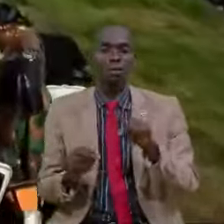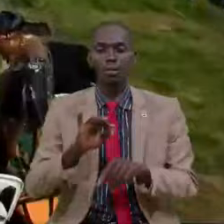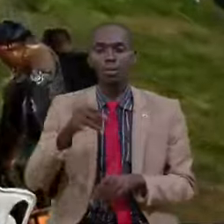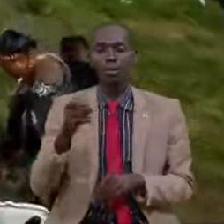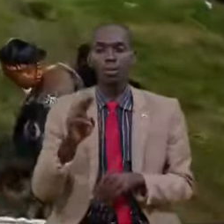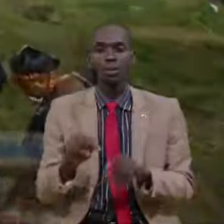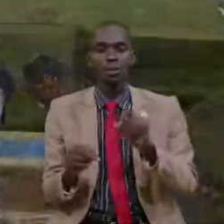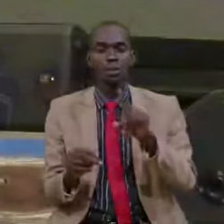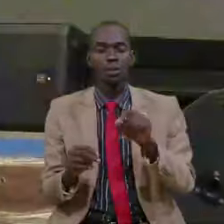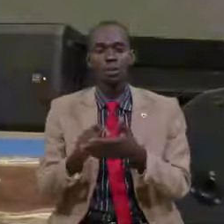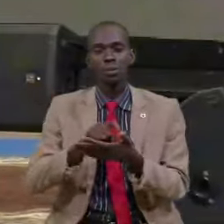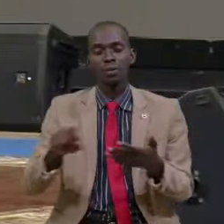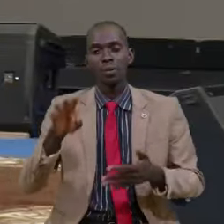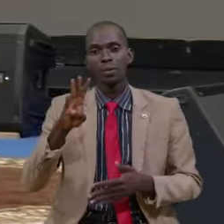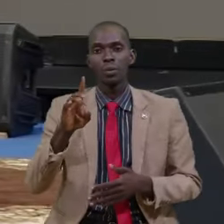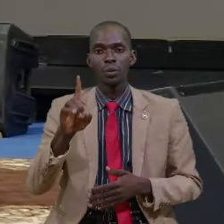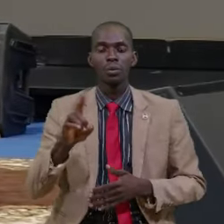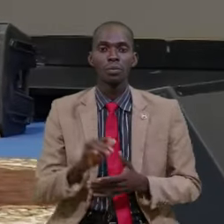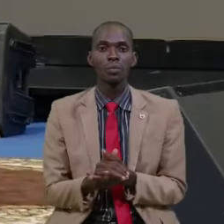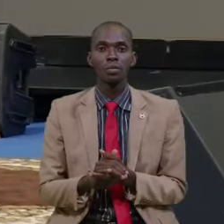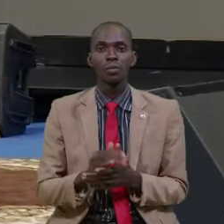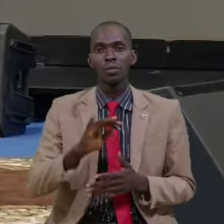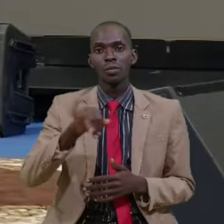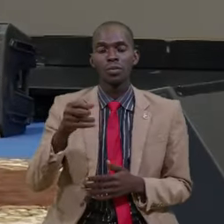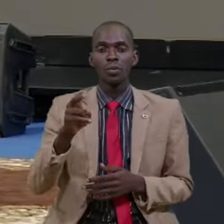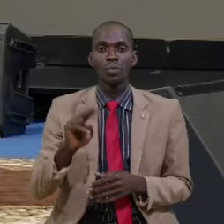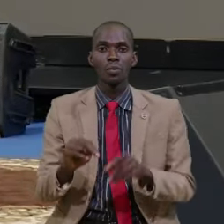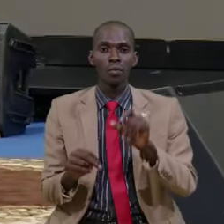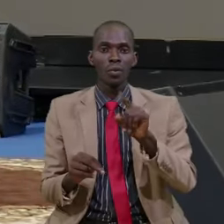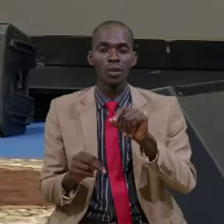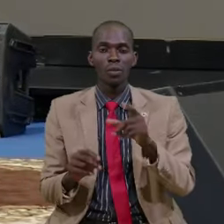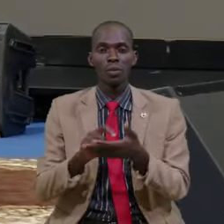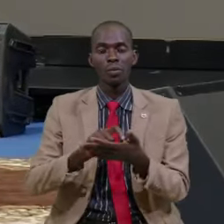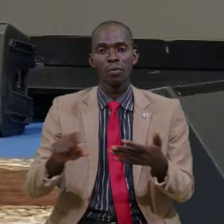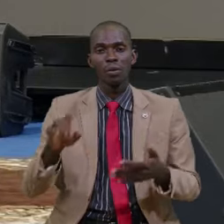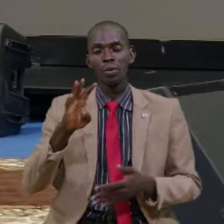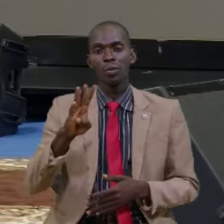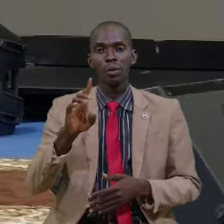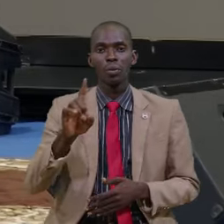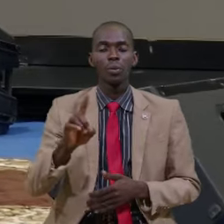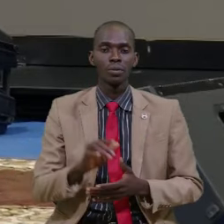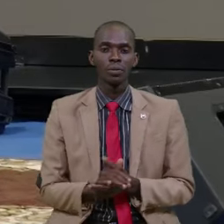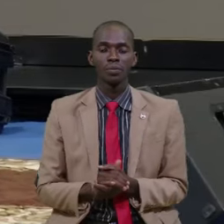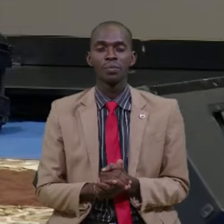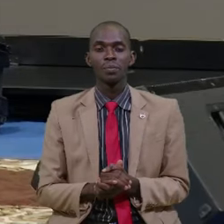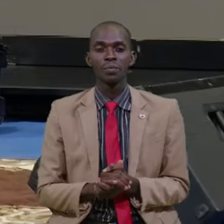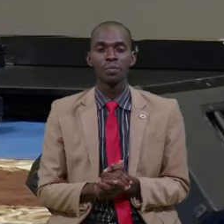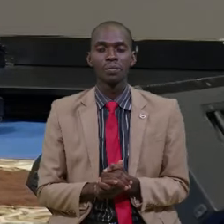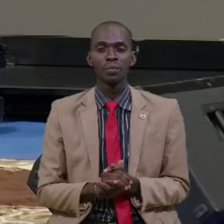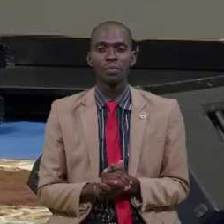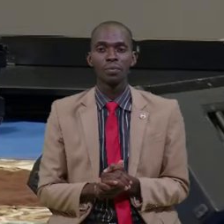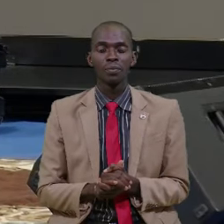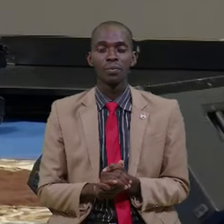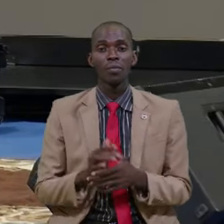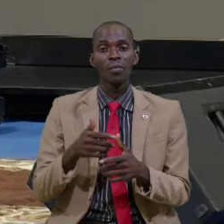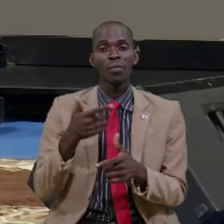verse 41. John chapter 11. Reading from verse 41.